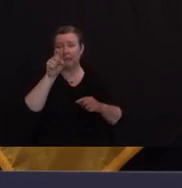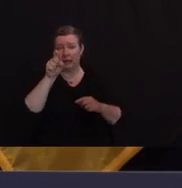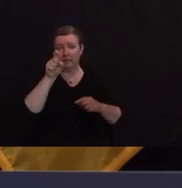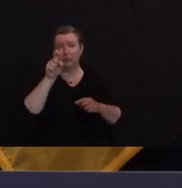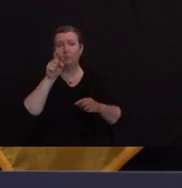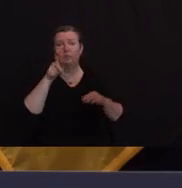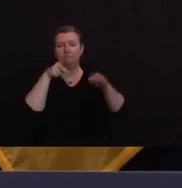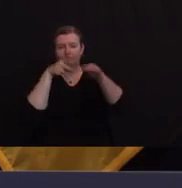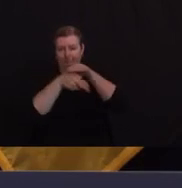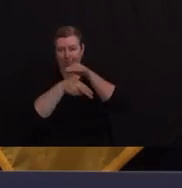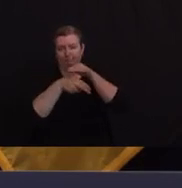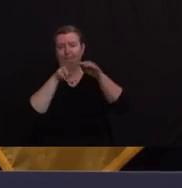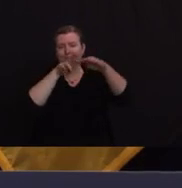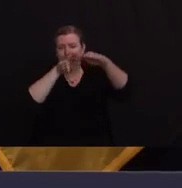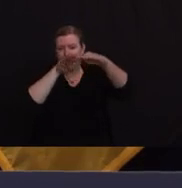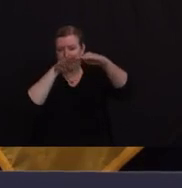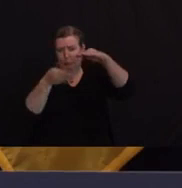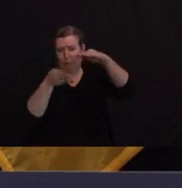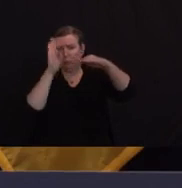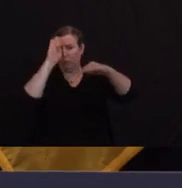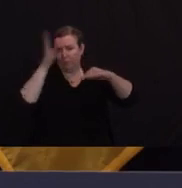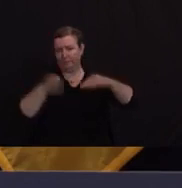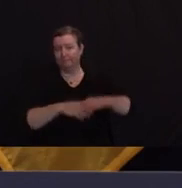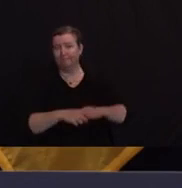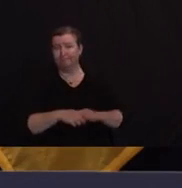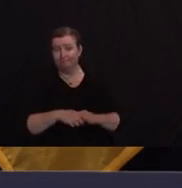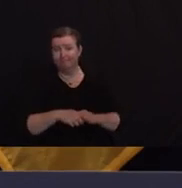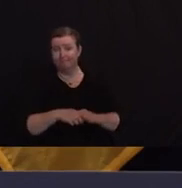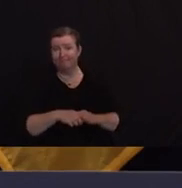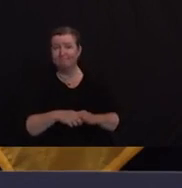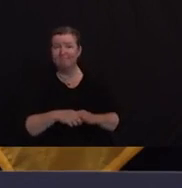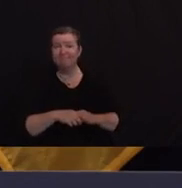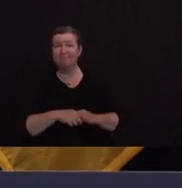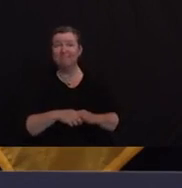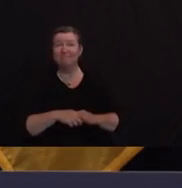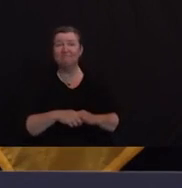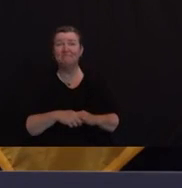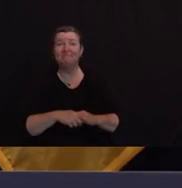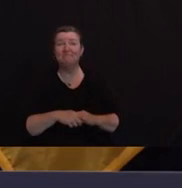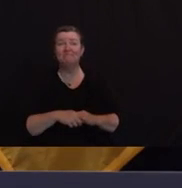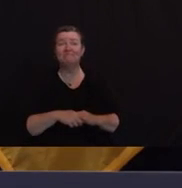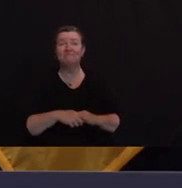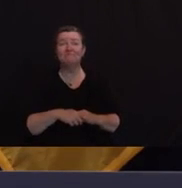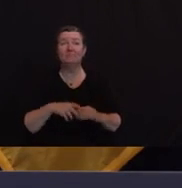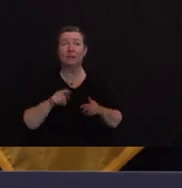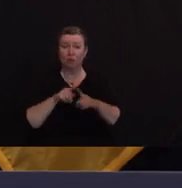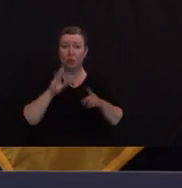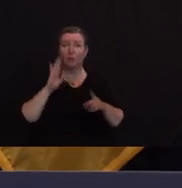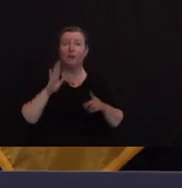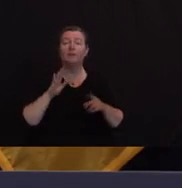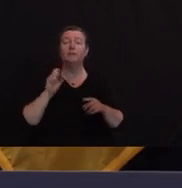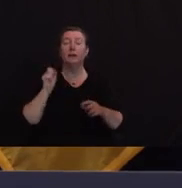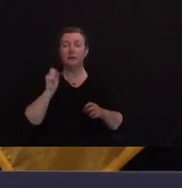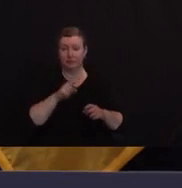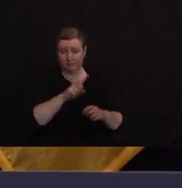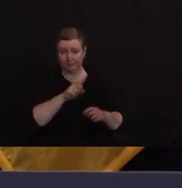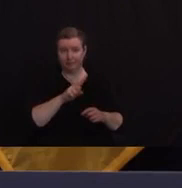good news, and God knows we need it. I will go back to Ed and Judy in a second.